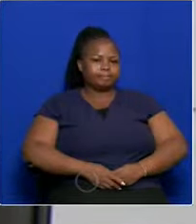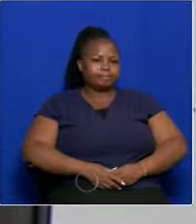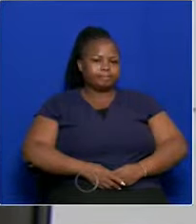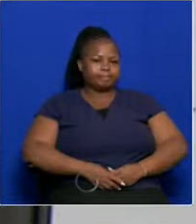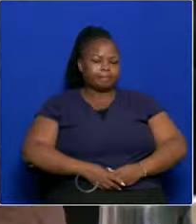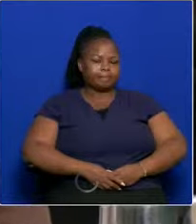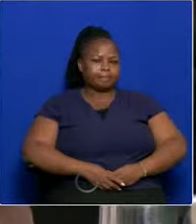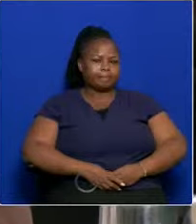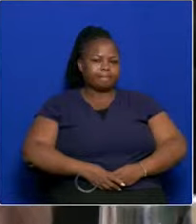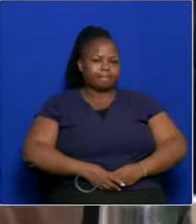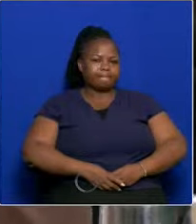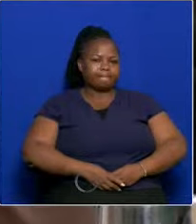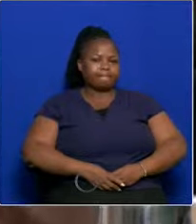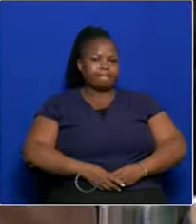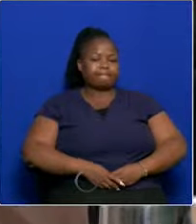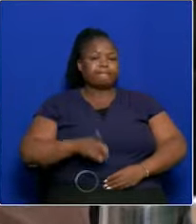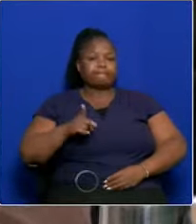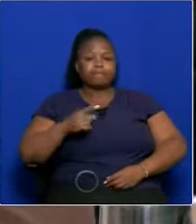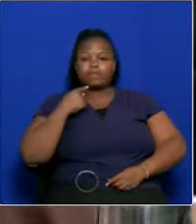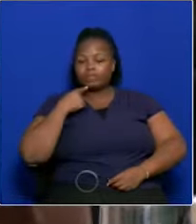you. General, you say that